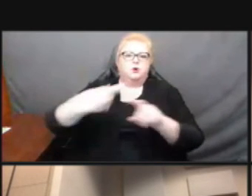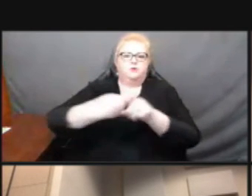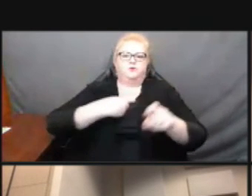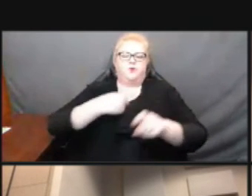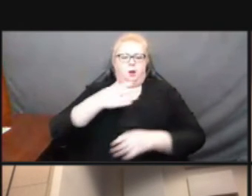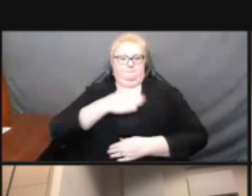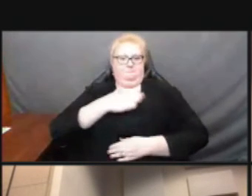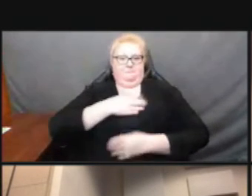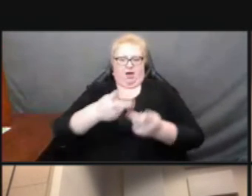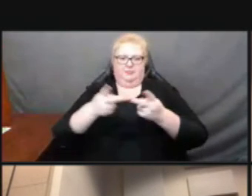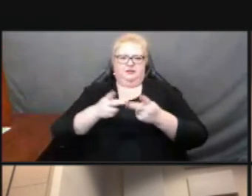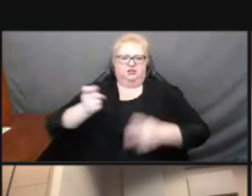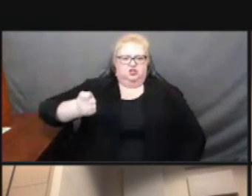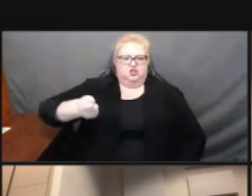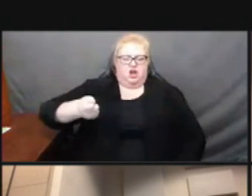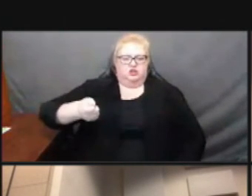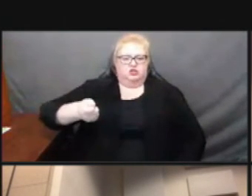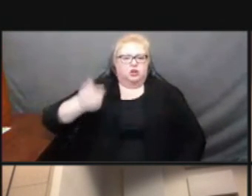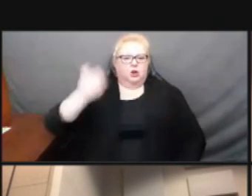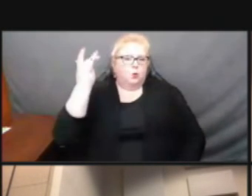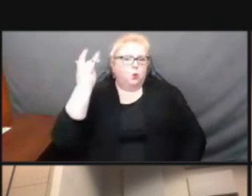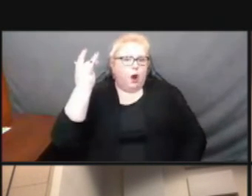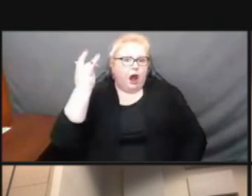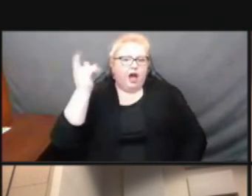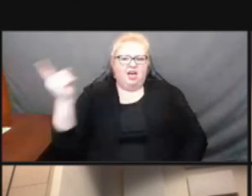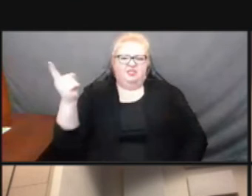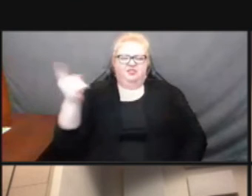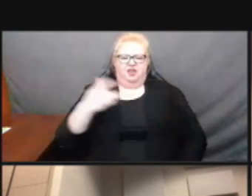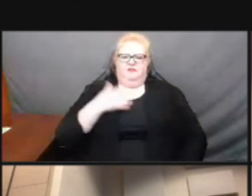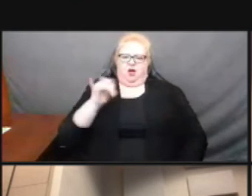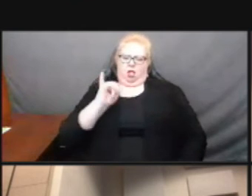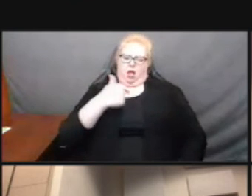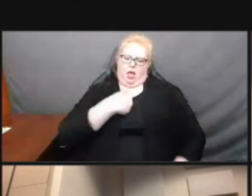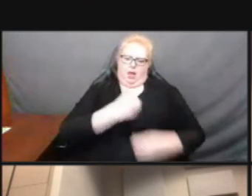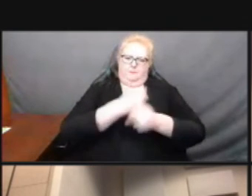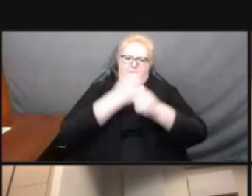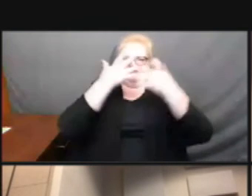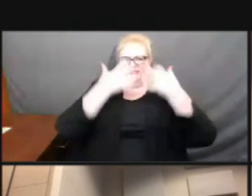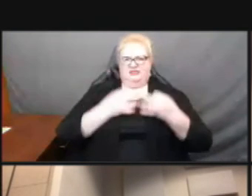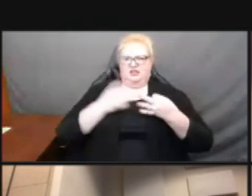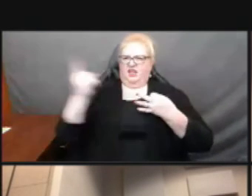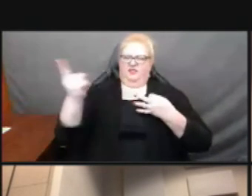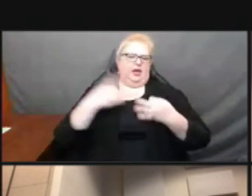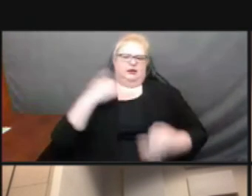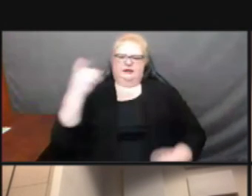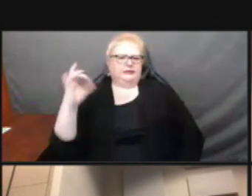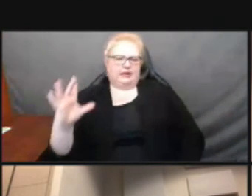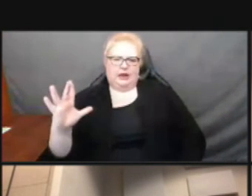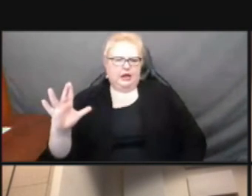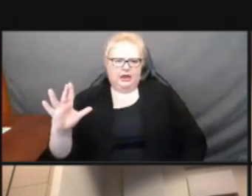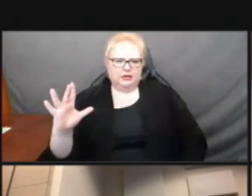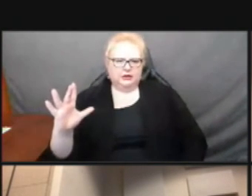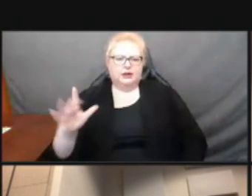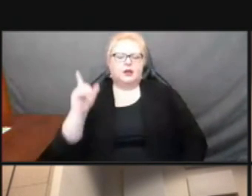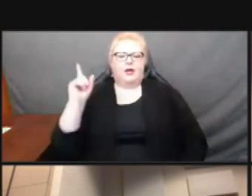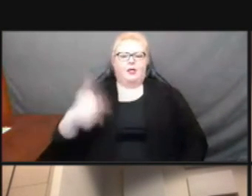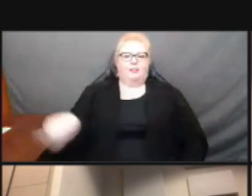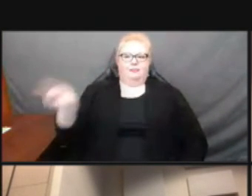because they felt that I made a decision that they didn't like. So they can be